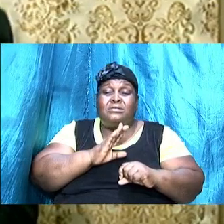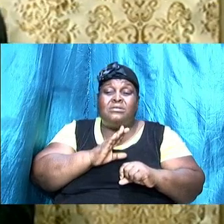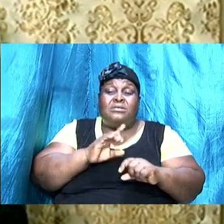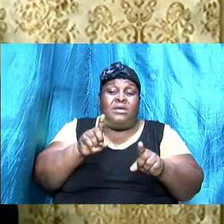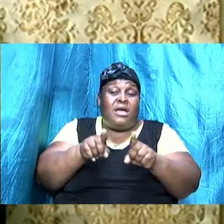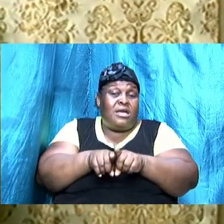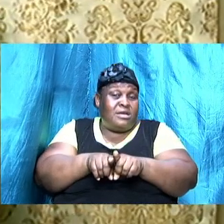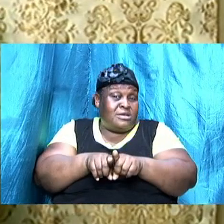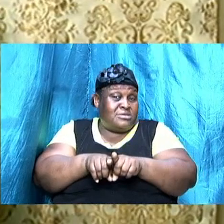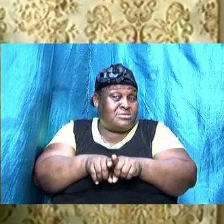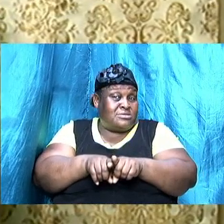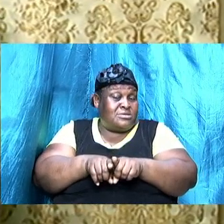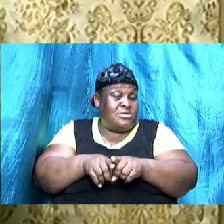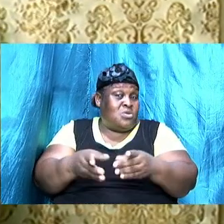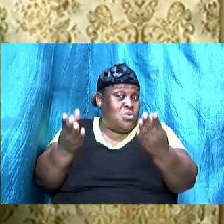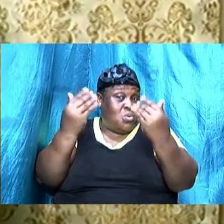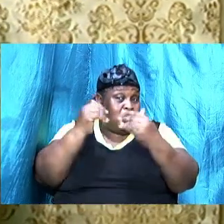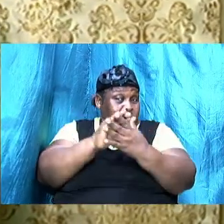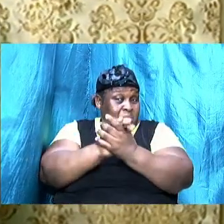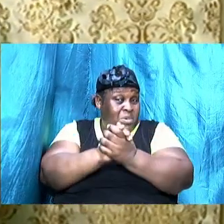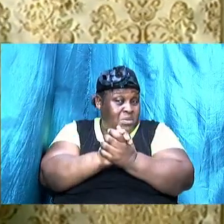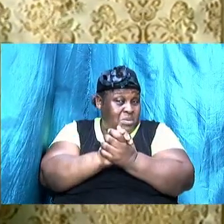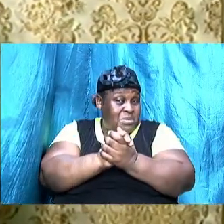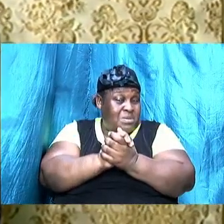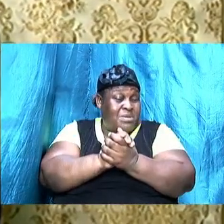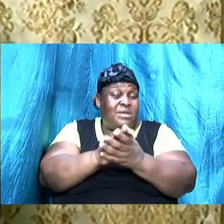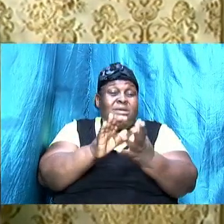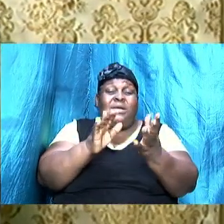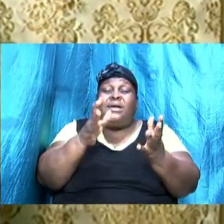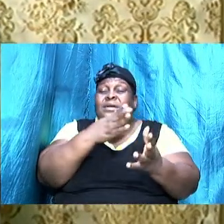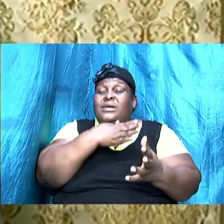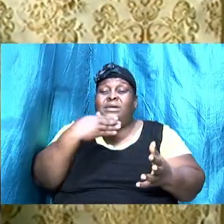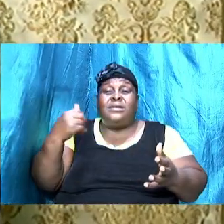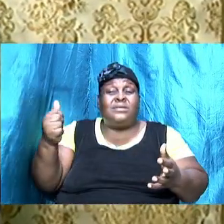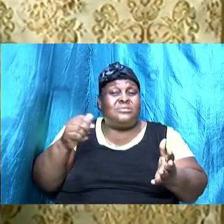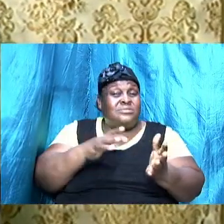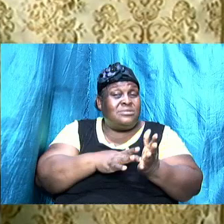it relates to marriage. And Jesus